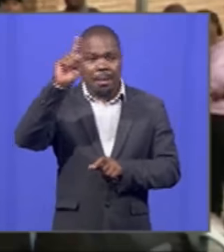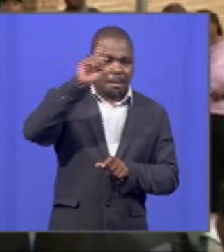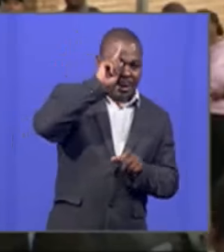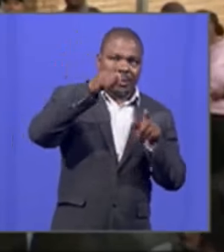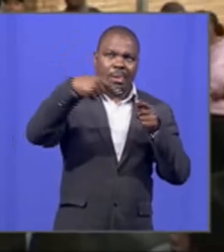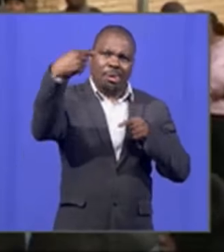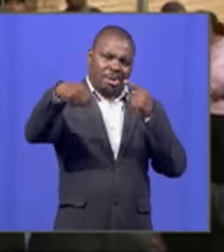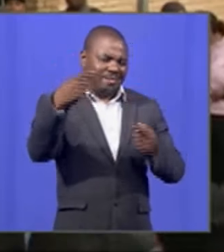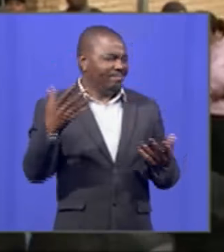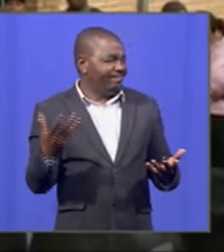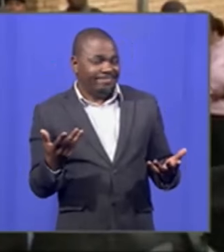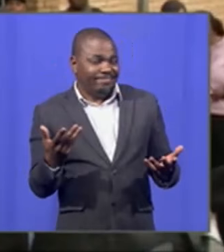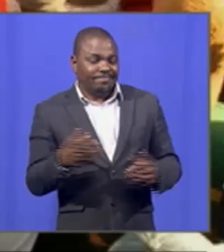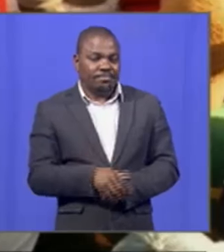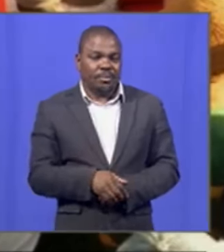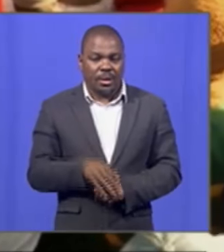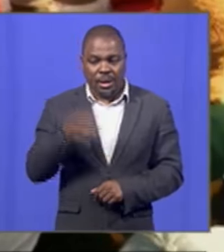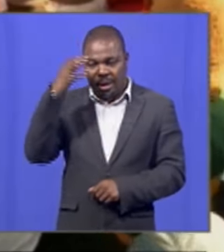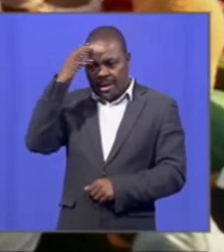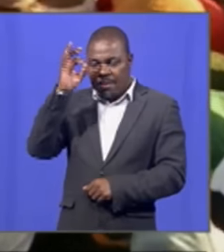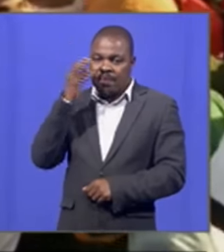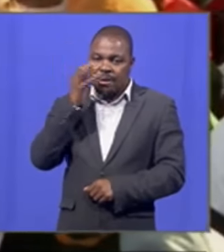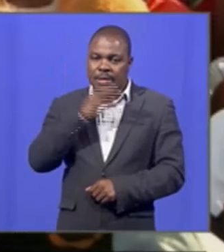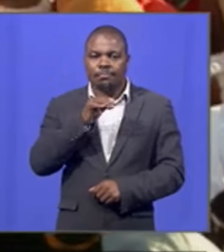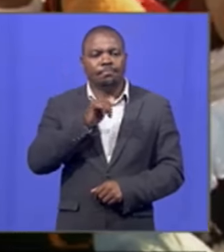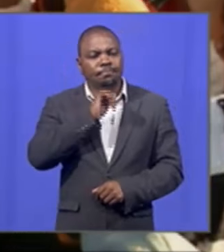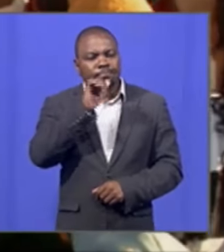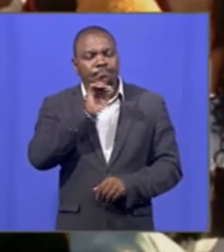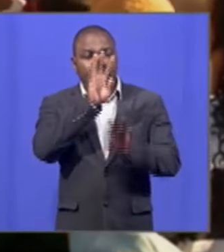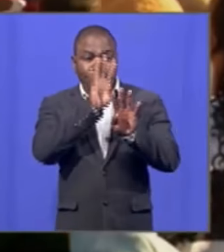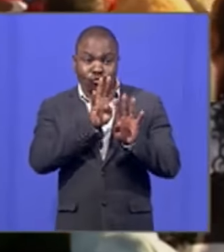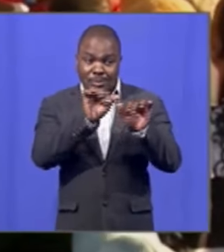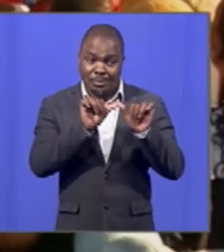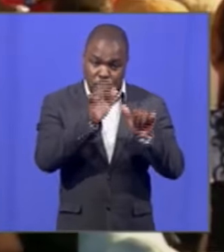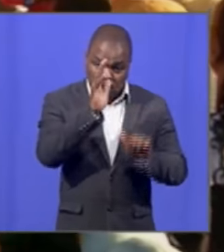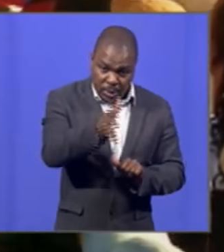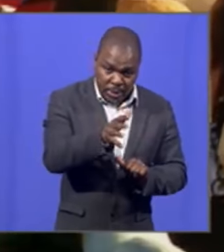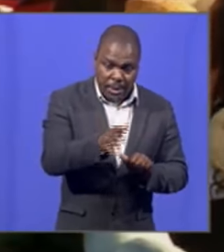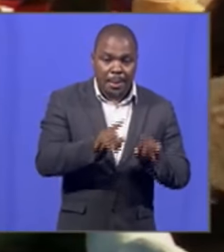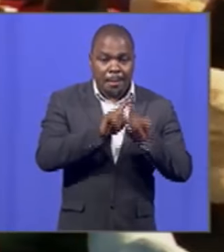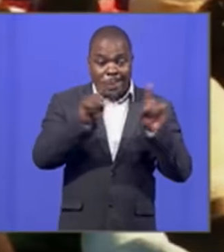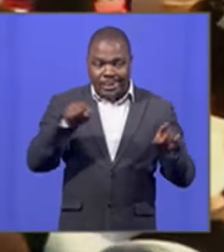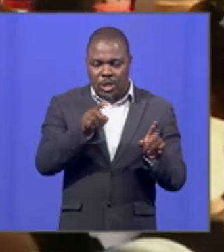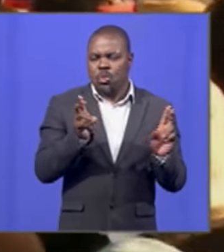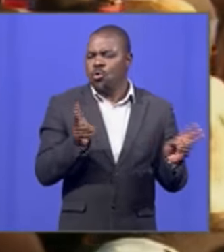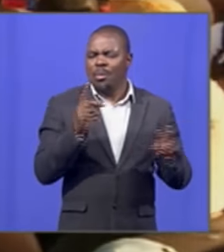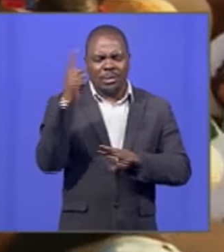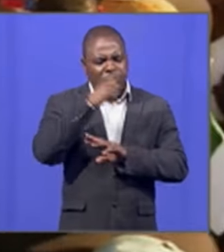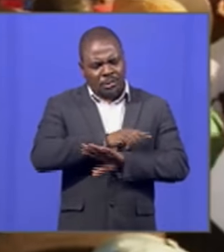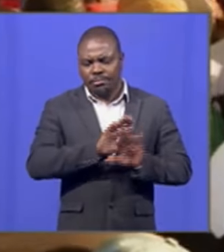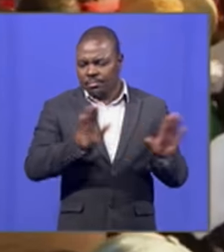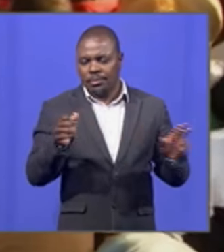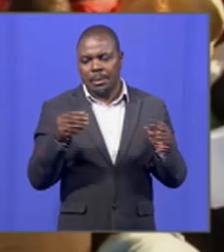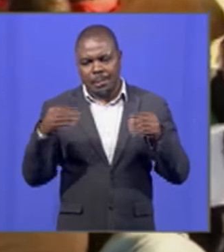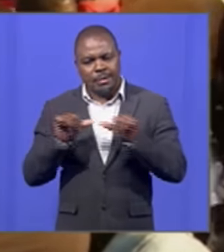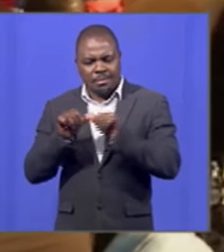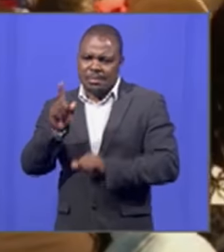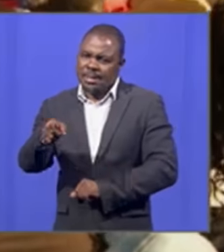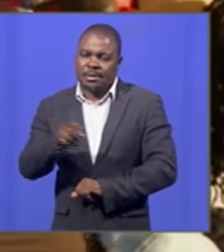sa šetše boipelaetšo bo borulagantšego go sasa kgatlhanong le bafaladi bao ba sego molaong e tla no dula le letšatši leo le tlwaelegile gomme dikgwebo di tla tšwela